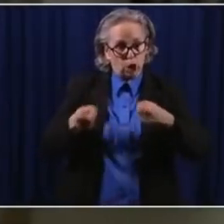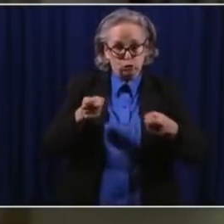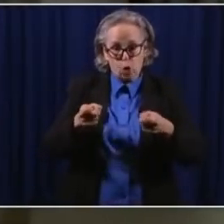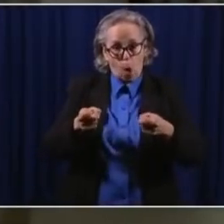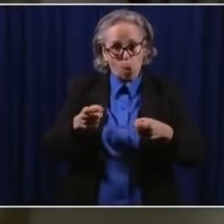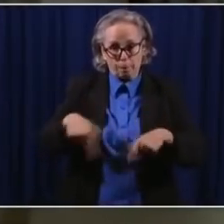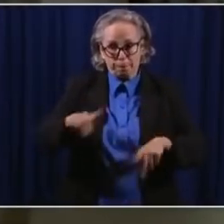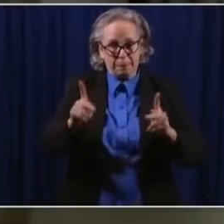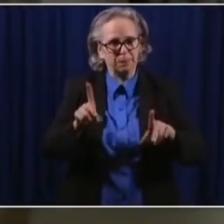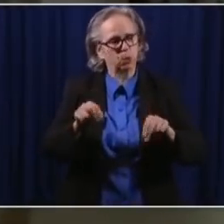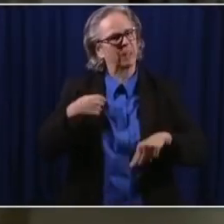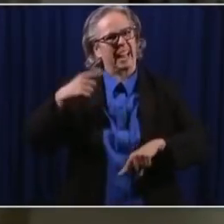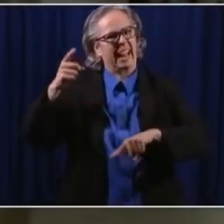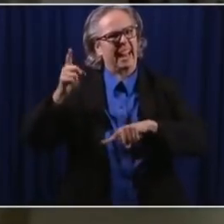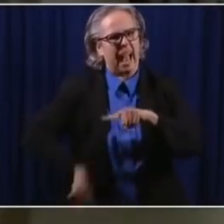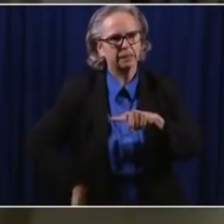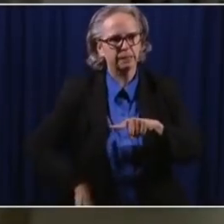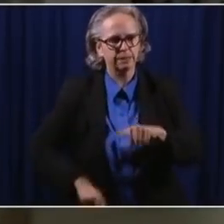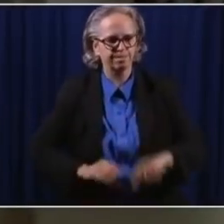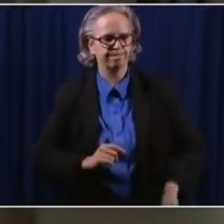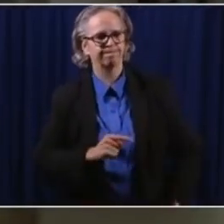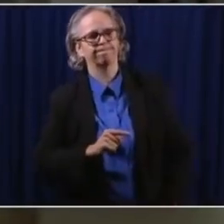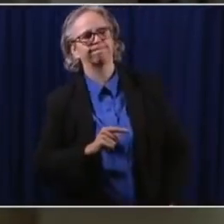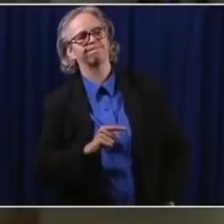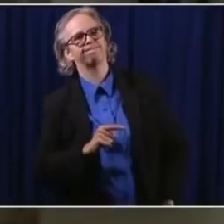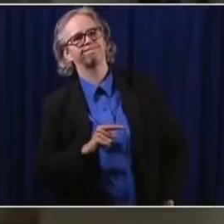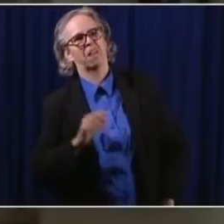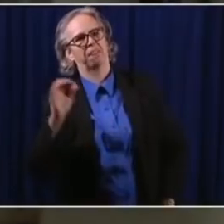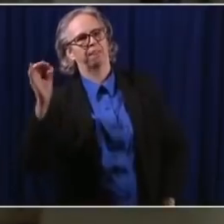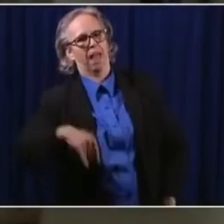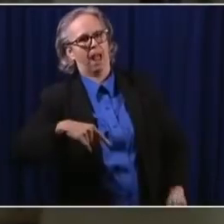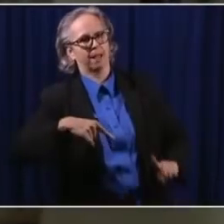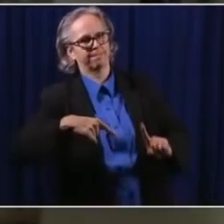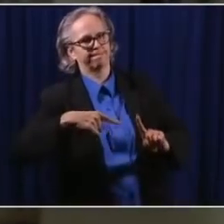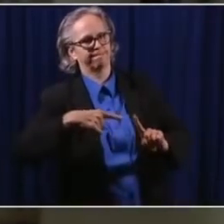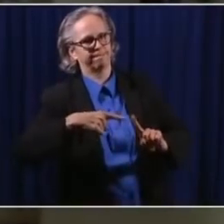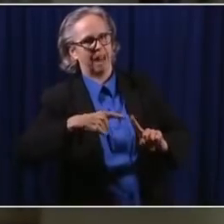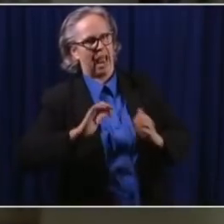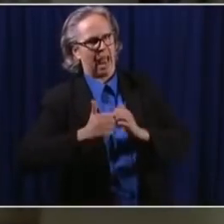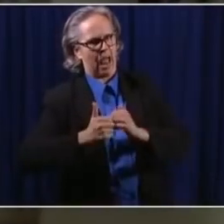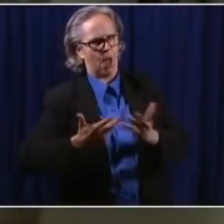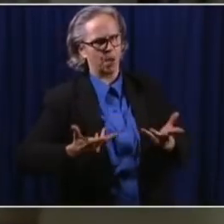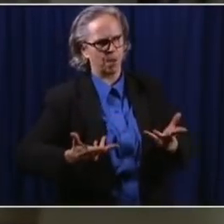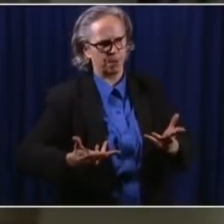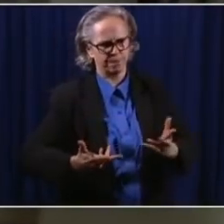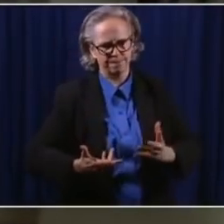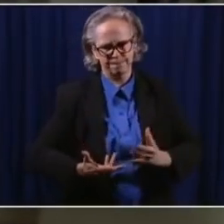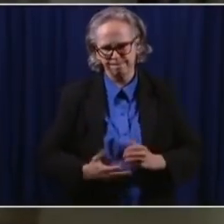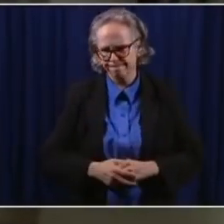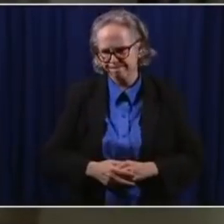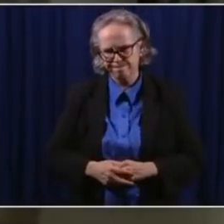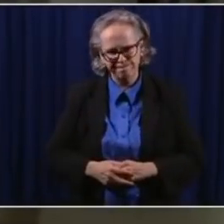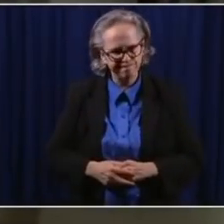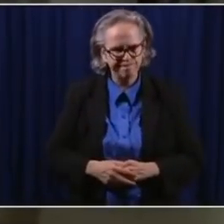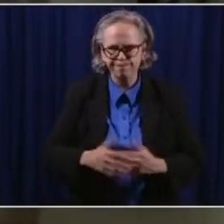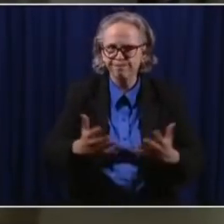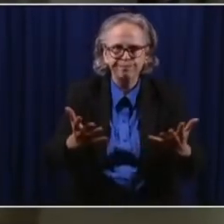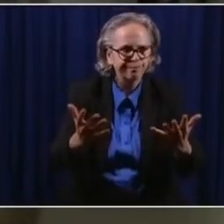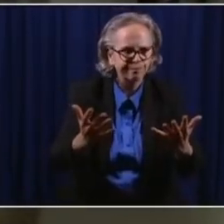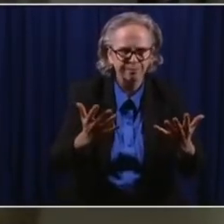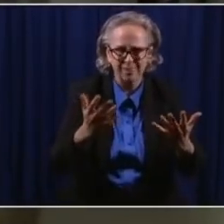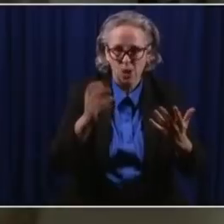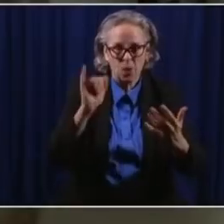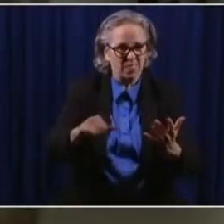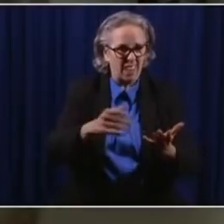of work through that. I would further add, though, the variance was not designed for a big stadium just to be